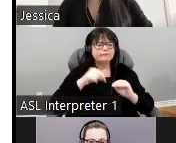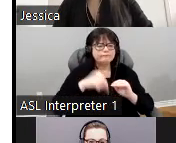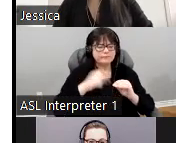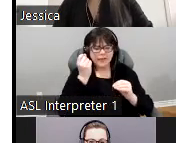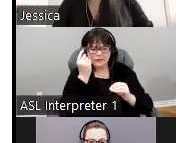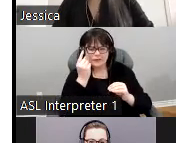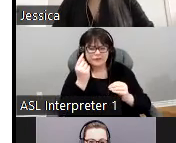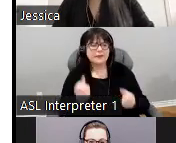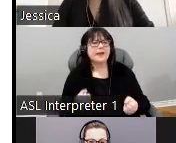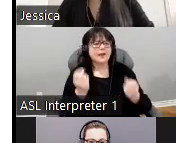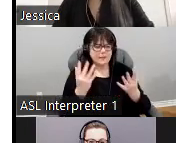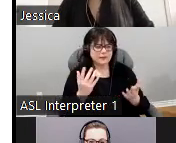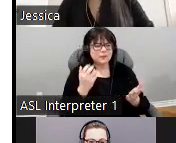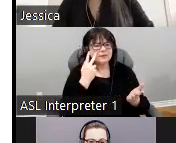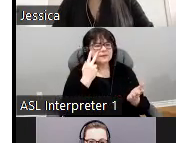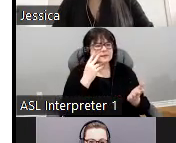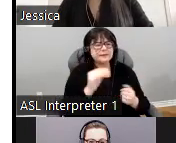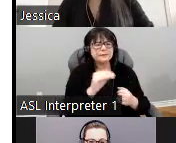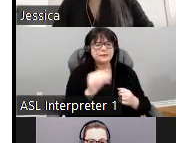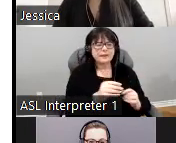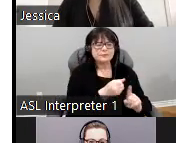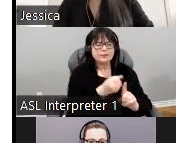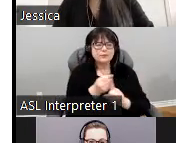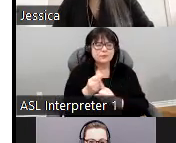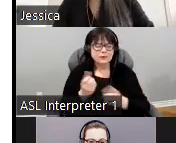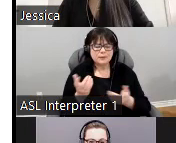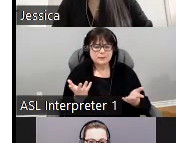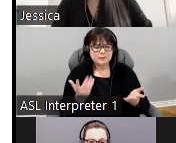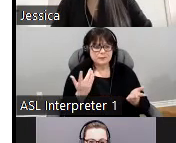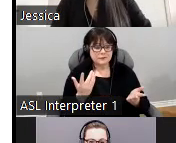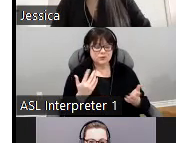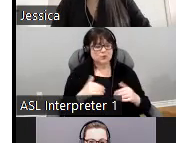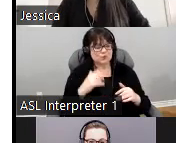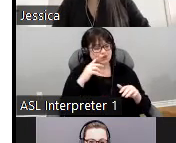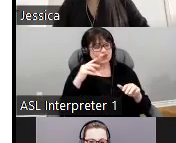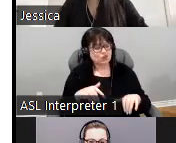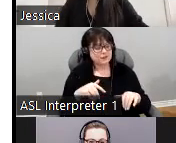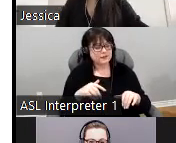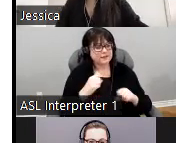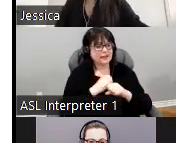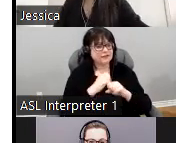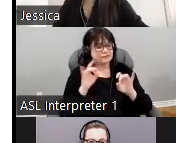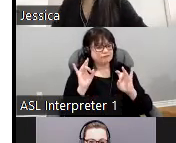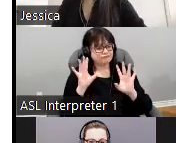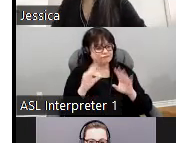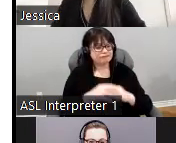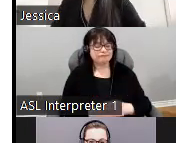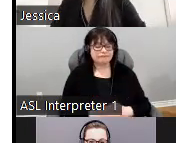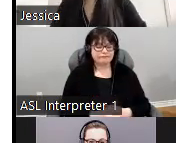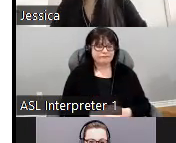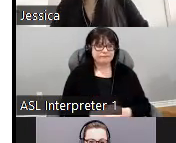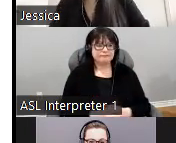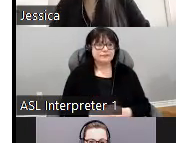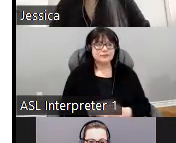just looking at the prevalence rates. And the stats we found were pretty shocking. So we've highlighted some of the highest